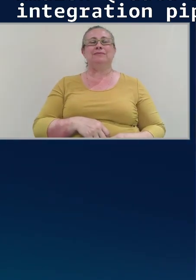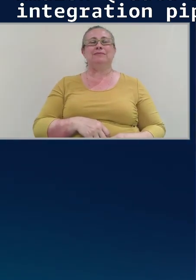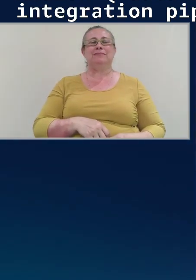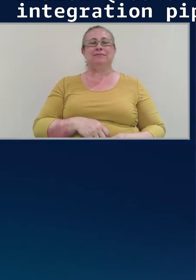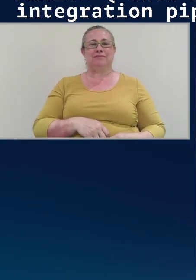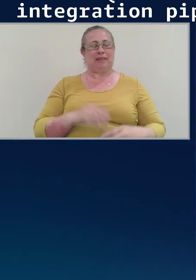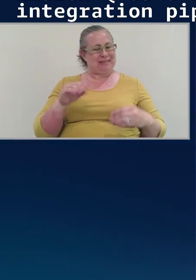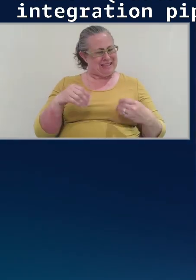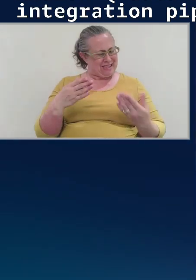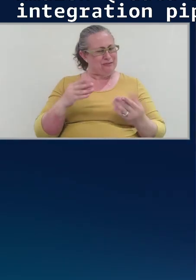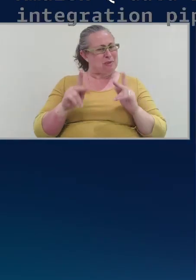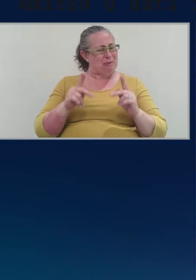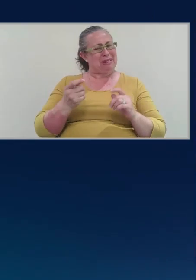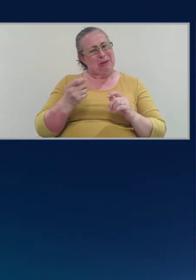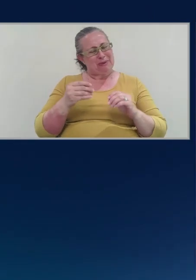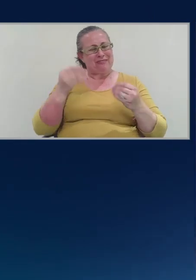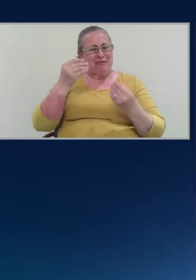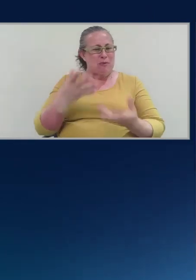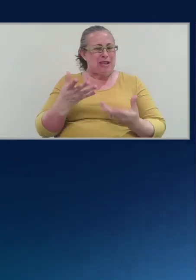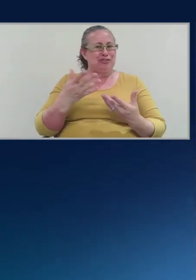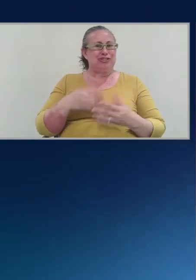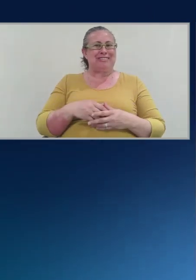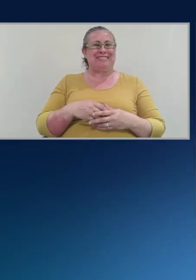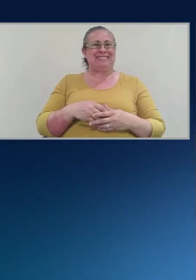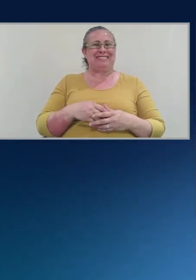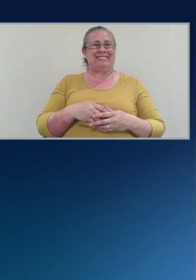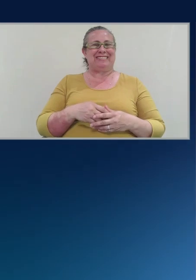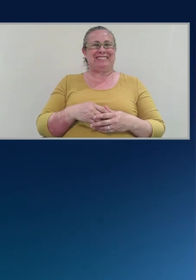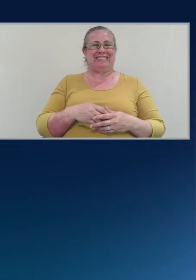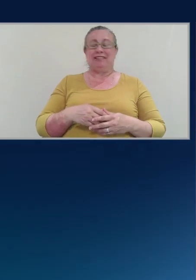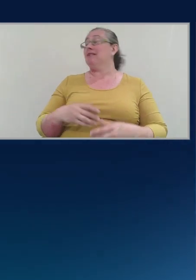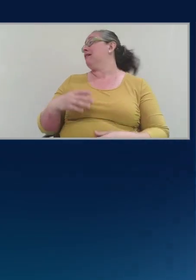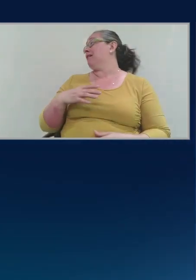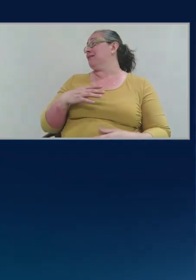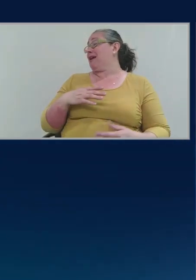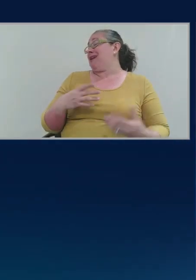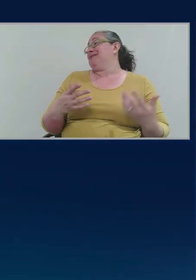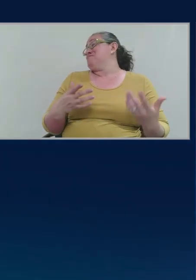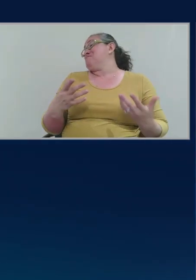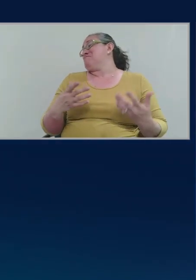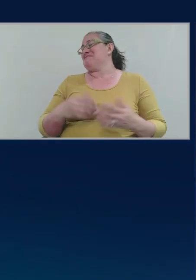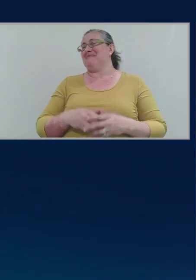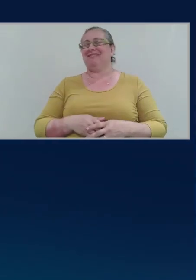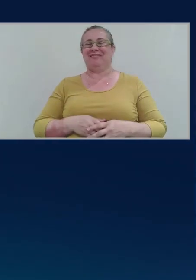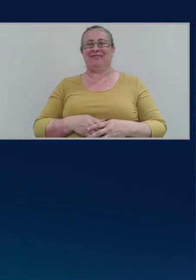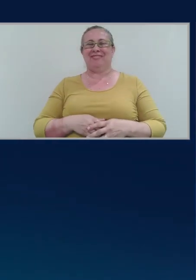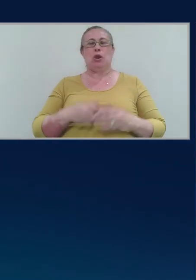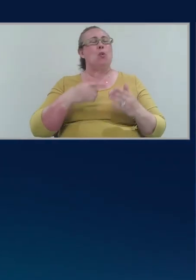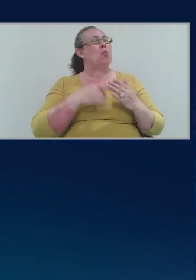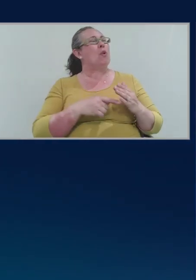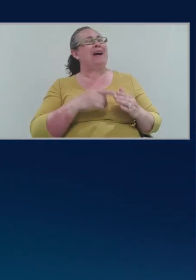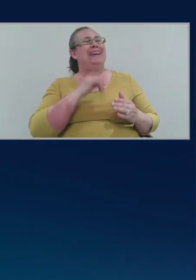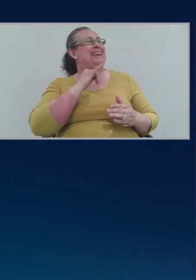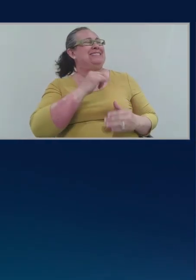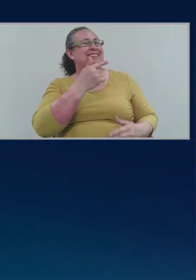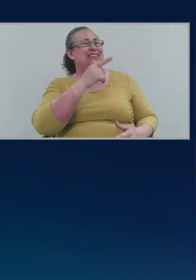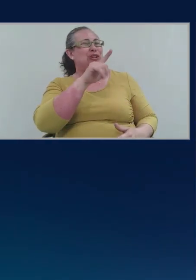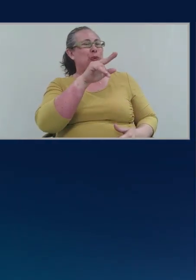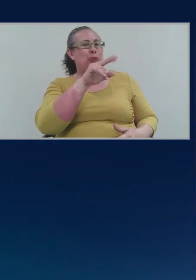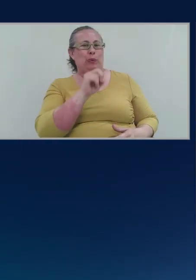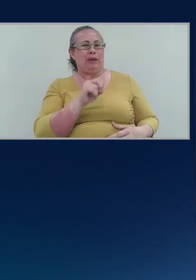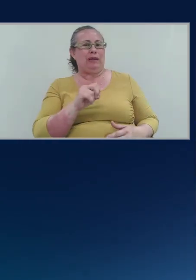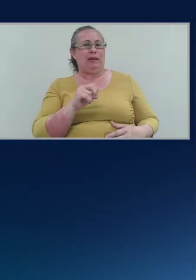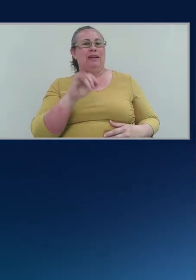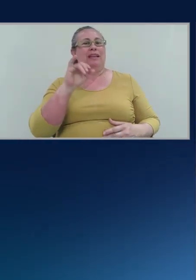of what the hell is Glue. Sure. All right. Let's start there. What is Glue? Glue is nothing but a